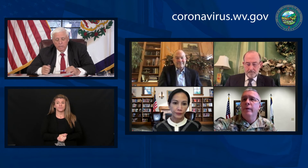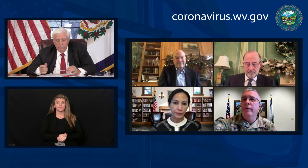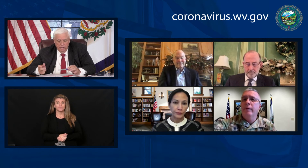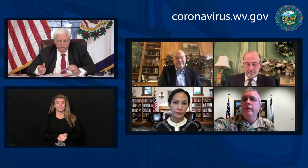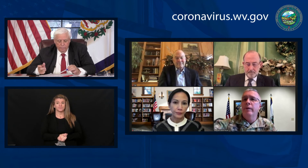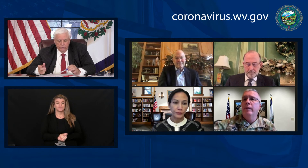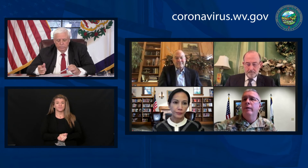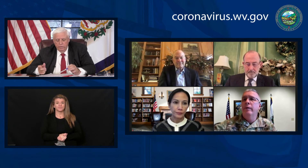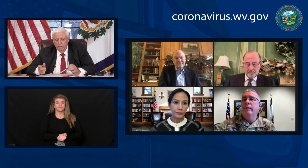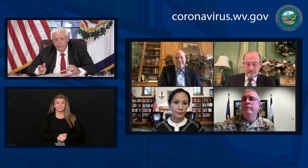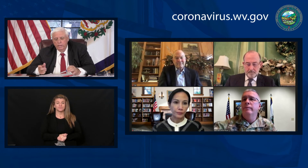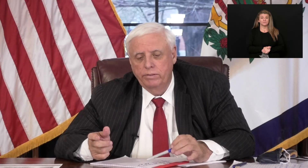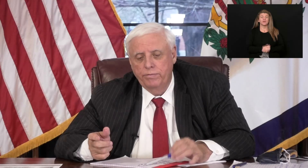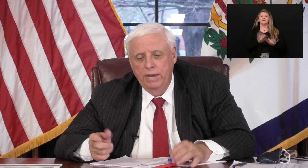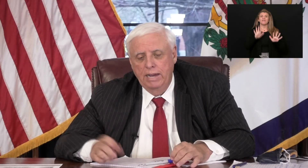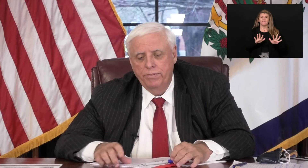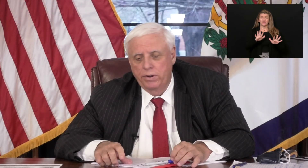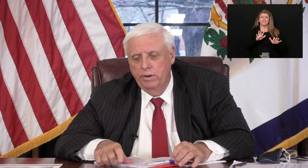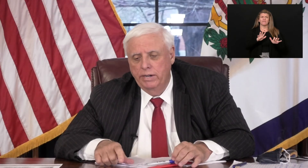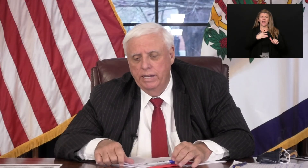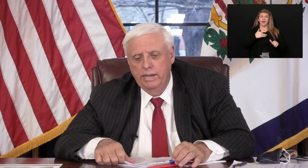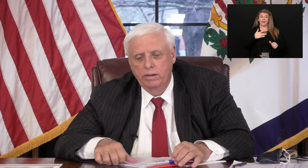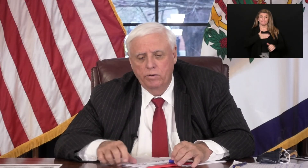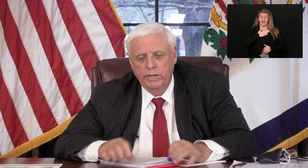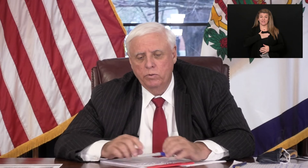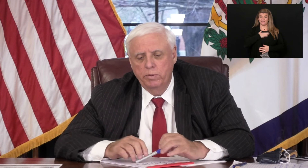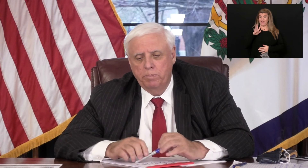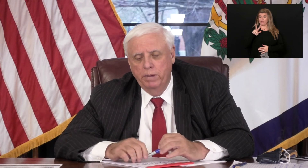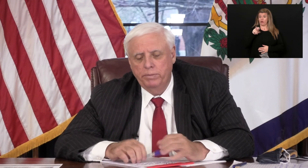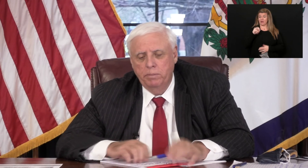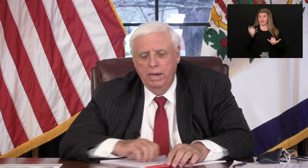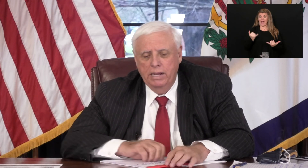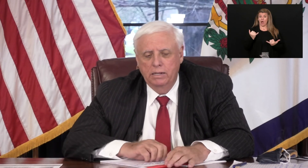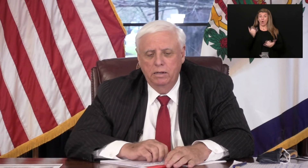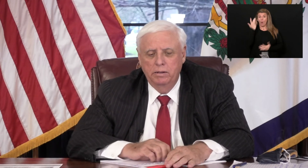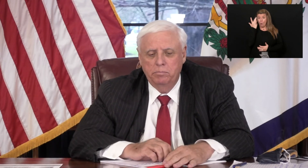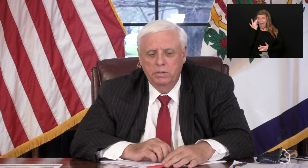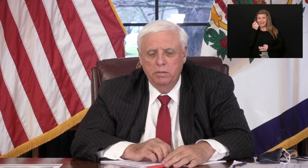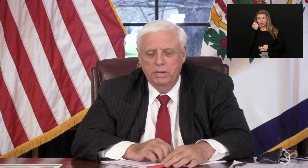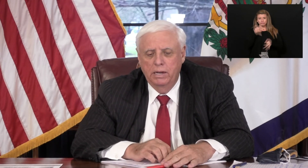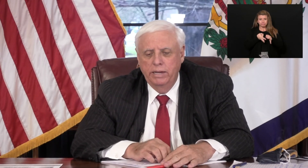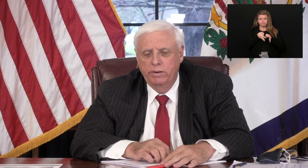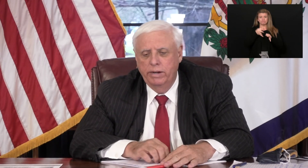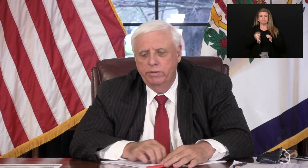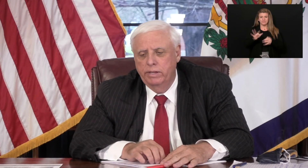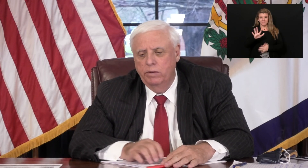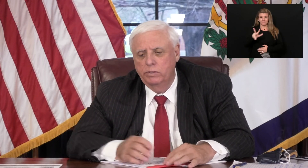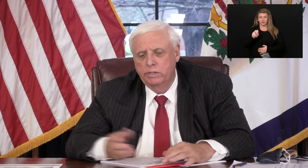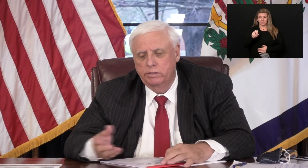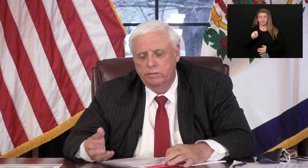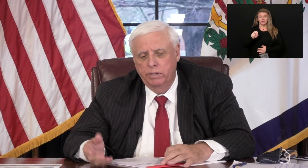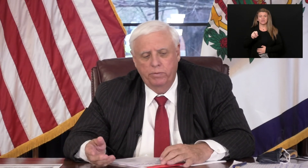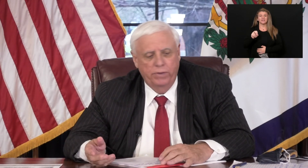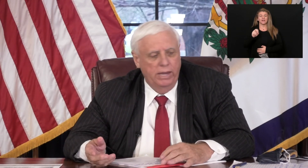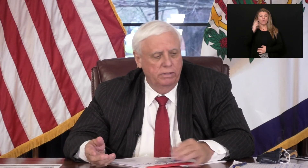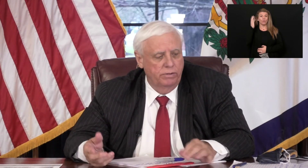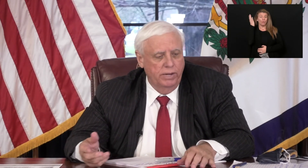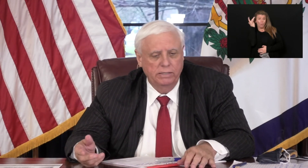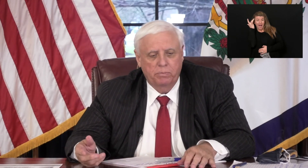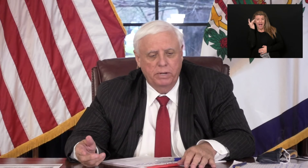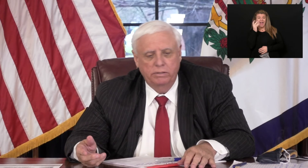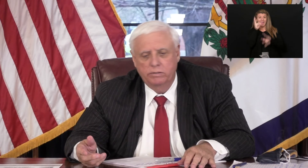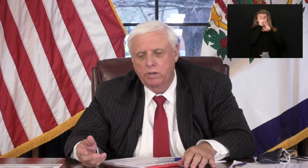Okay, Kenny, first of all, I think it's at 5:30 now, and the reason we bumped it back a little bit later and everything was just the simple fact